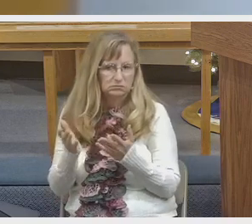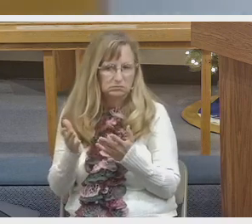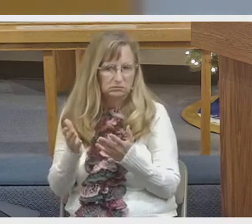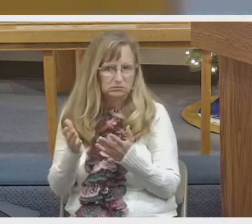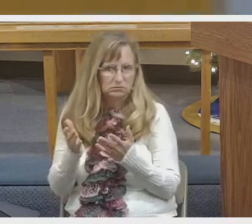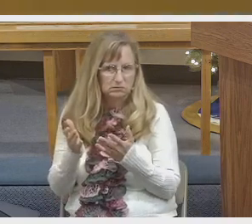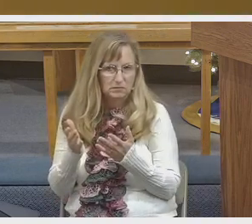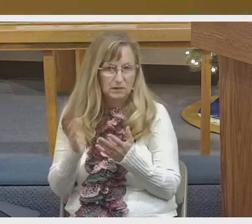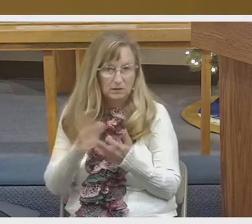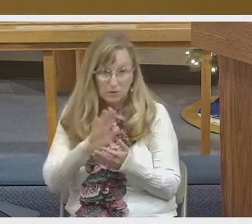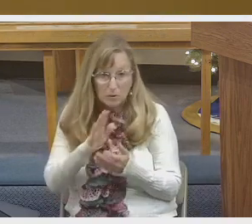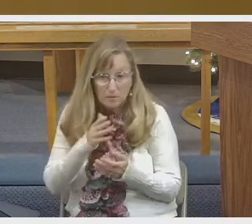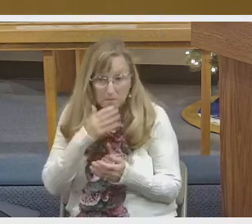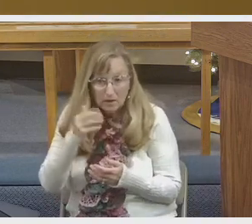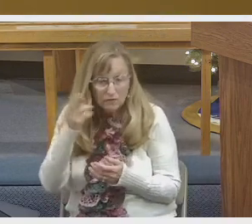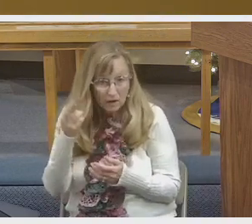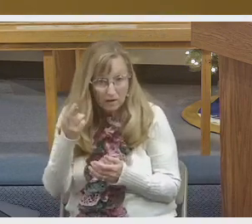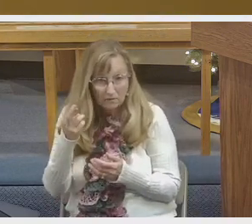Your best friend.